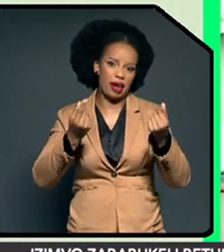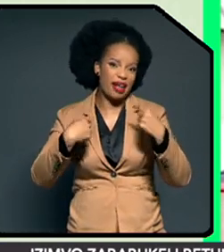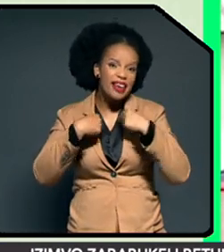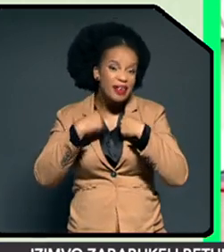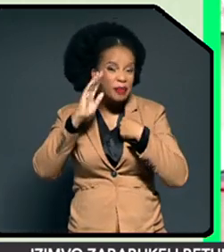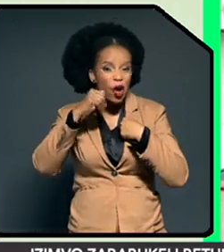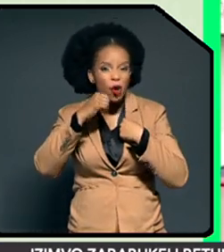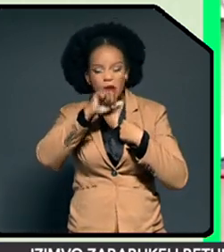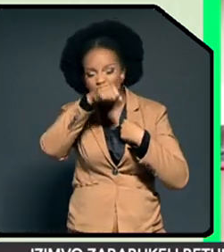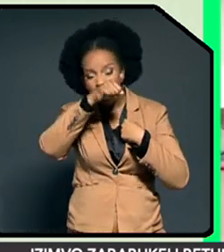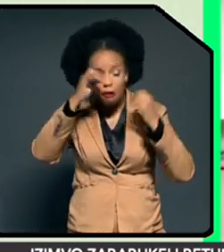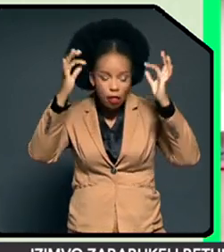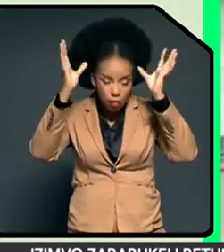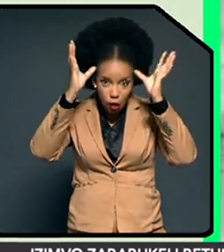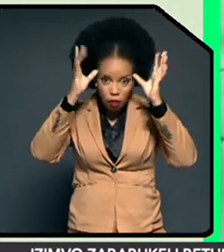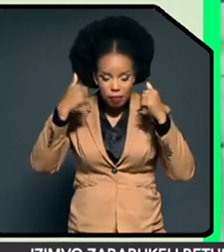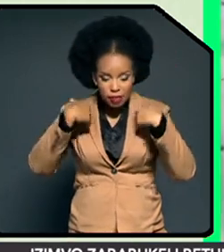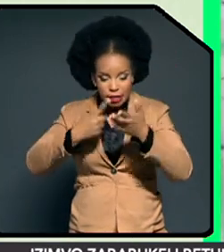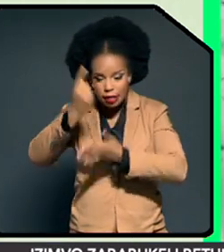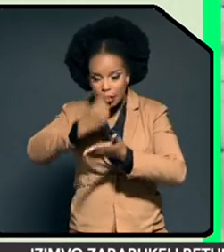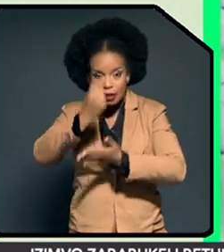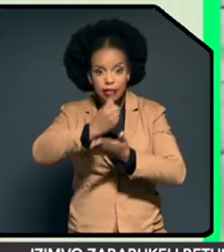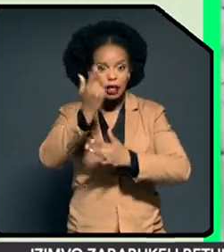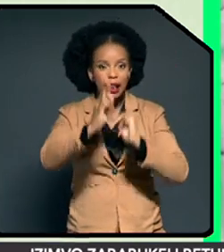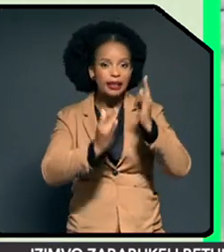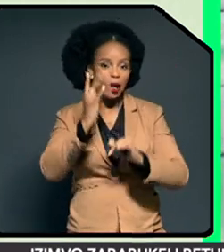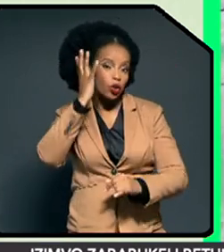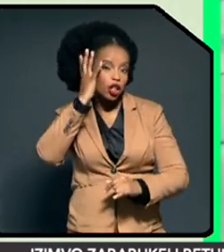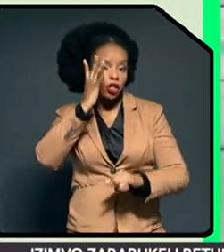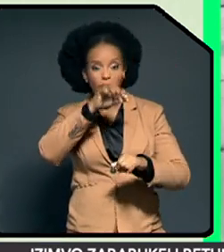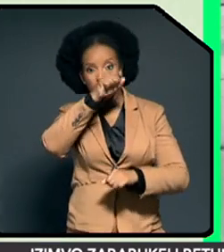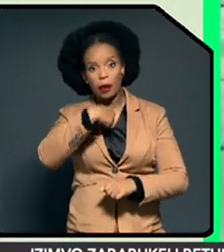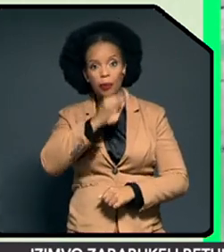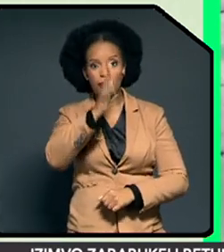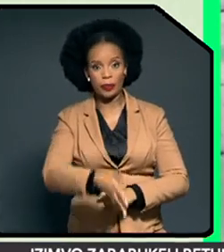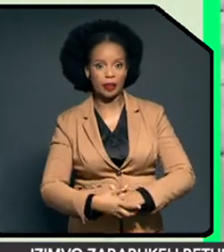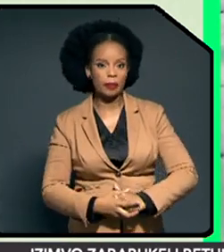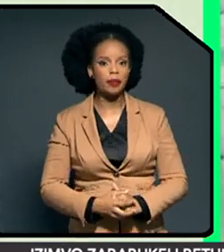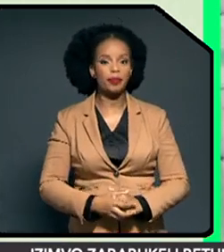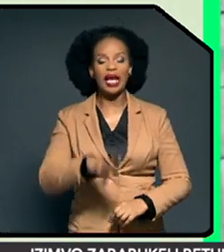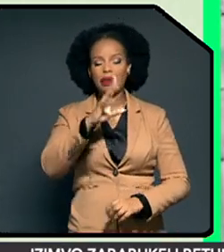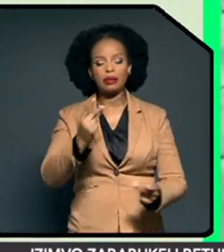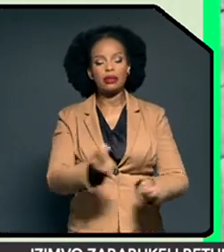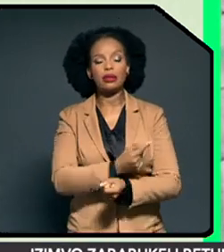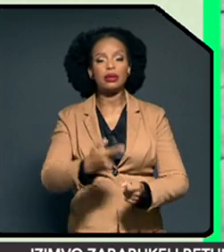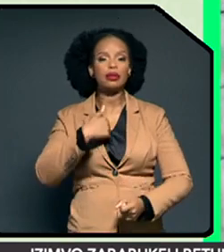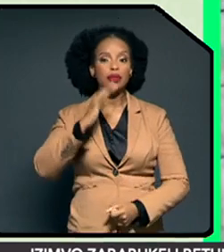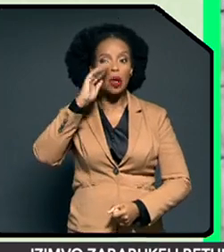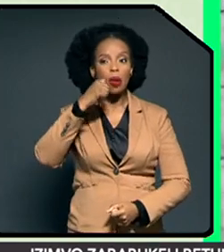ndiyozithengisela iintloko zam zehagu etawuni. Ngelishwa msasazi, ngomso ndizawube ndisenkomeni kodwa